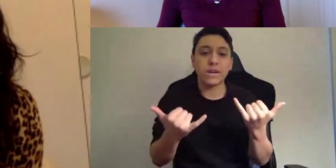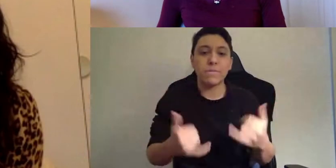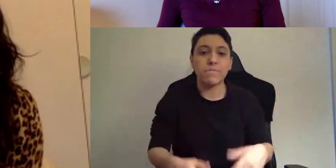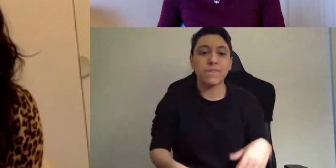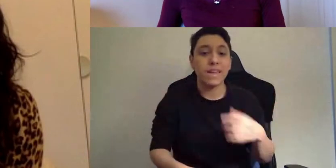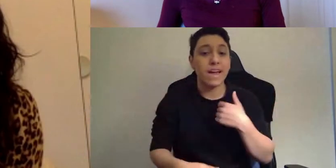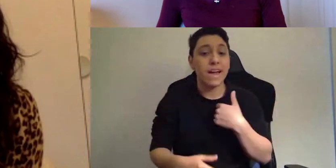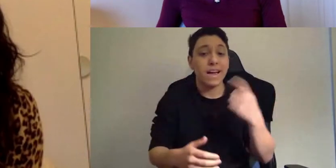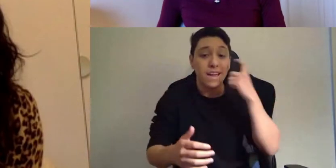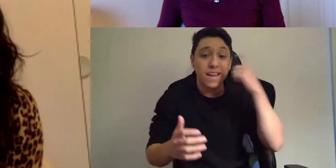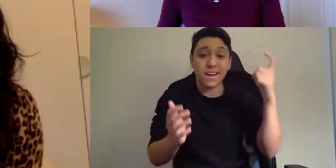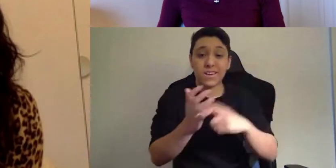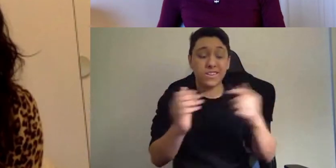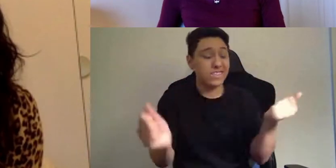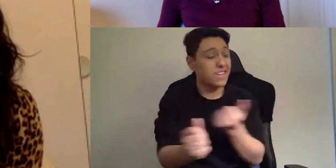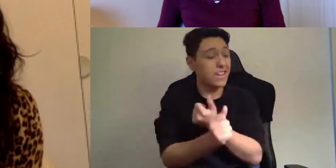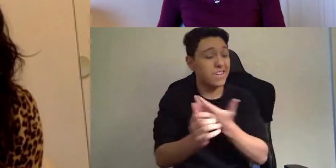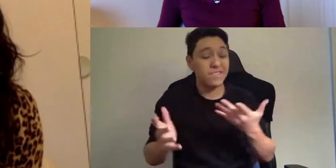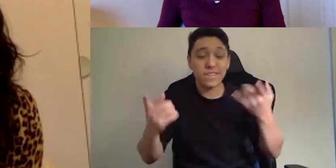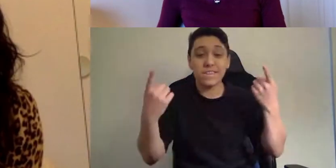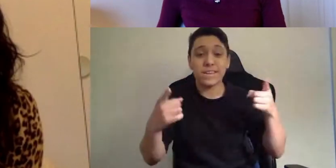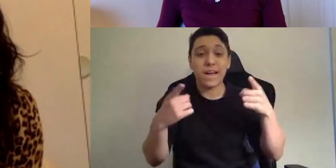Acknowledgement of everything that's going on around us.